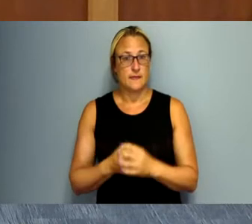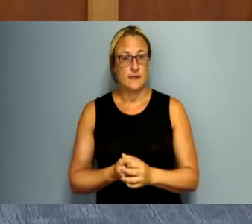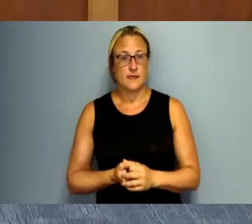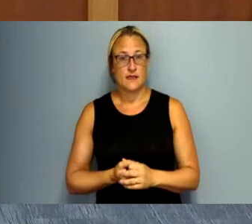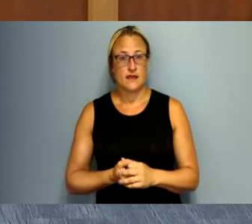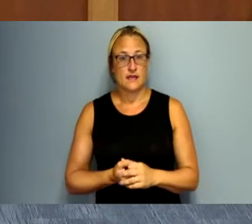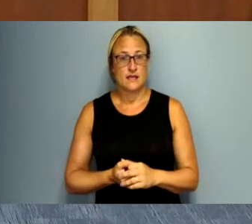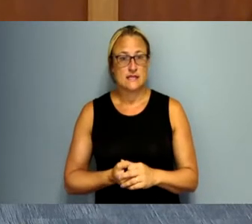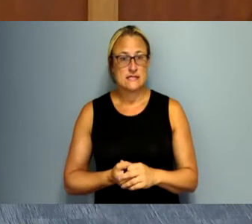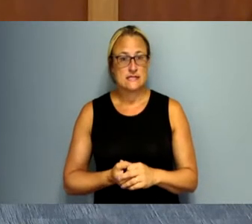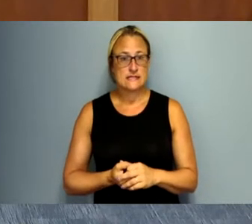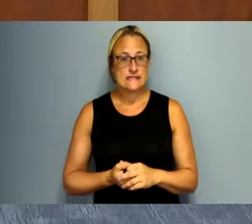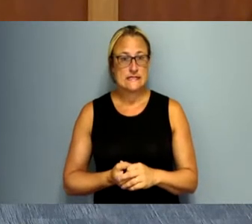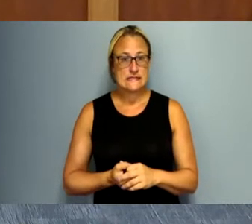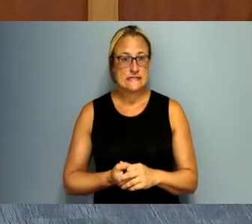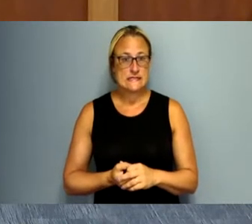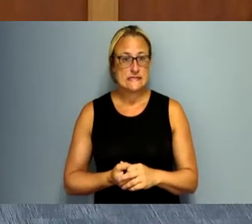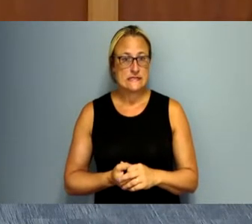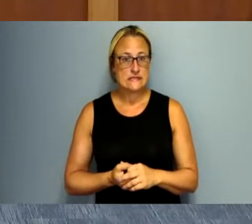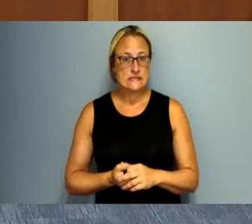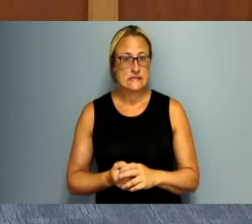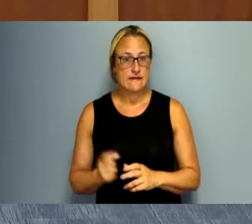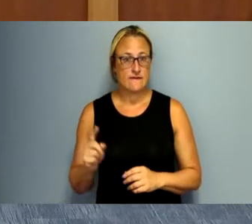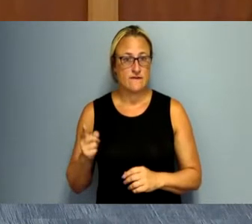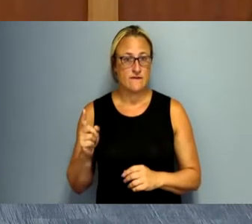We have